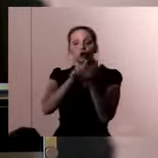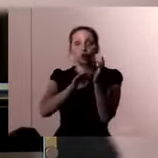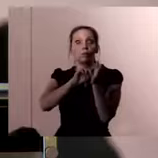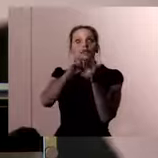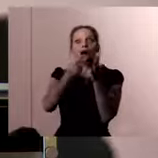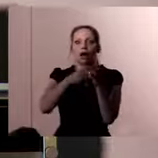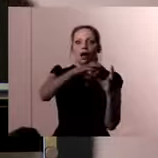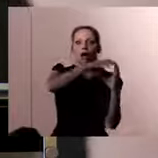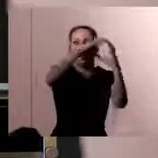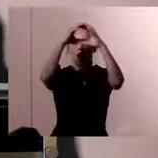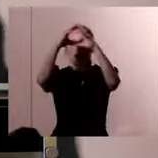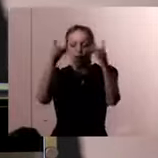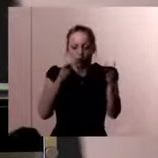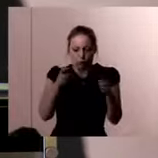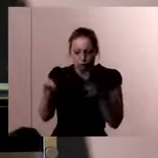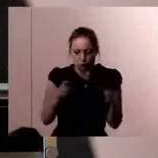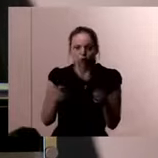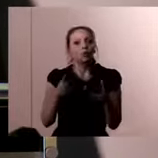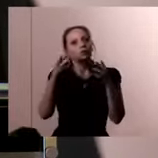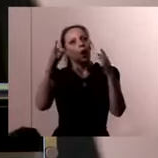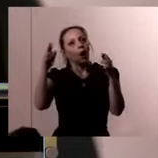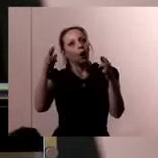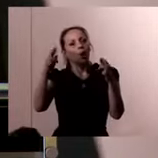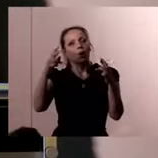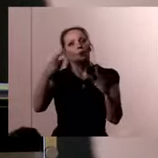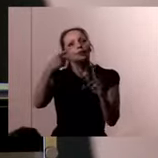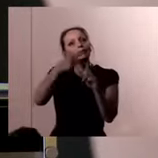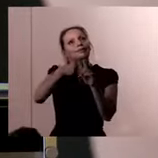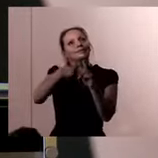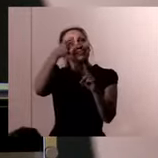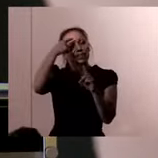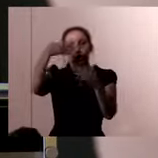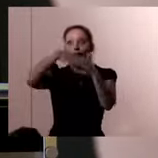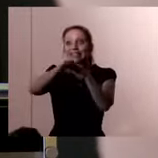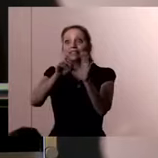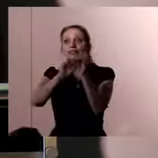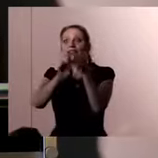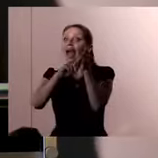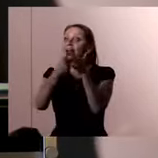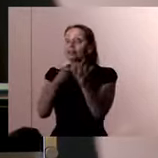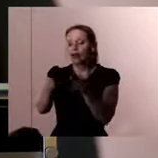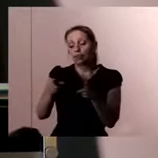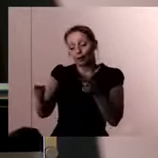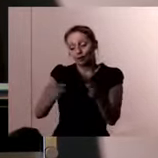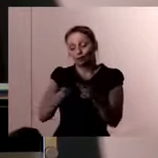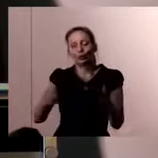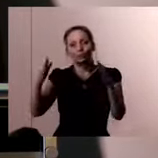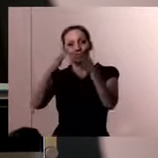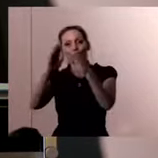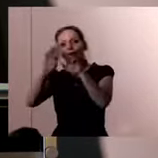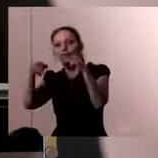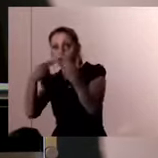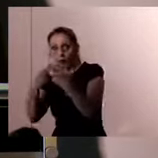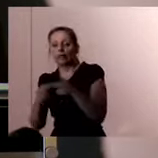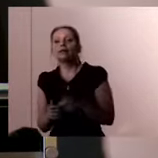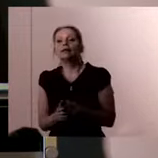rules expansion, hope, confidence, and optimism, enters Cancer, which rules home and family.